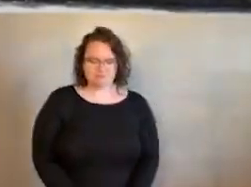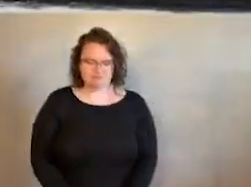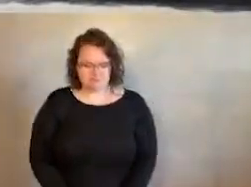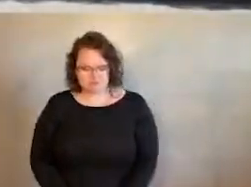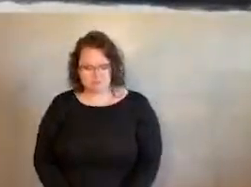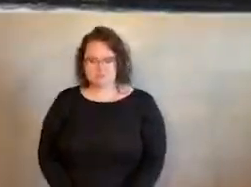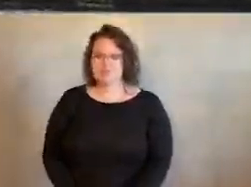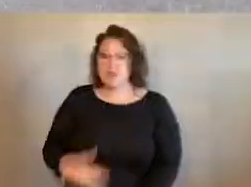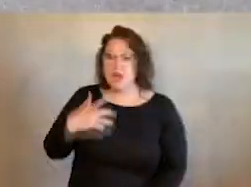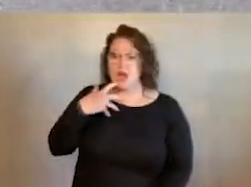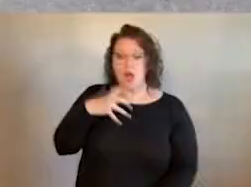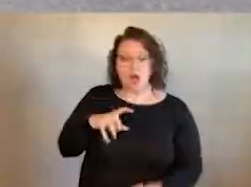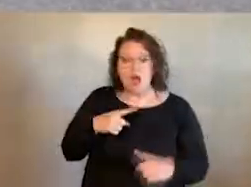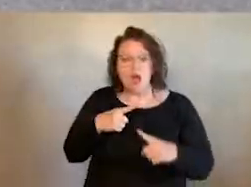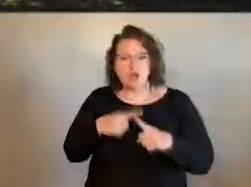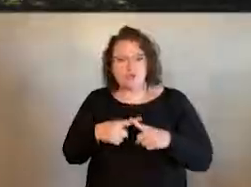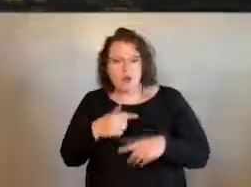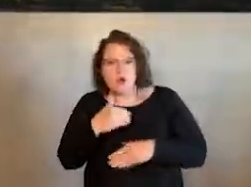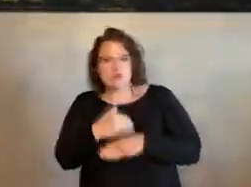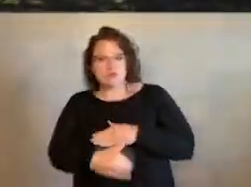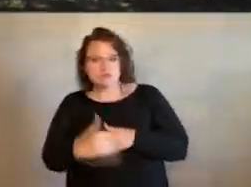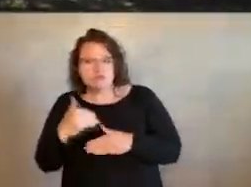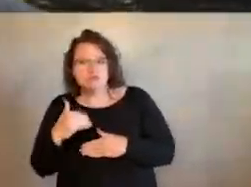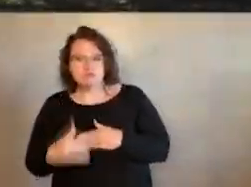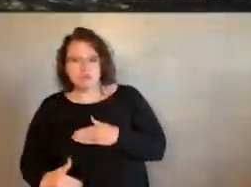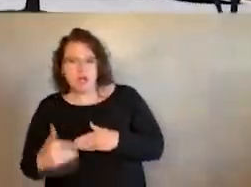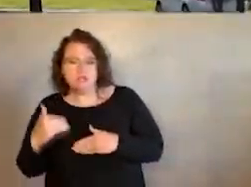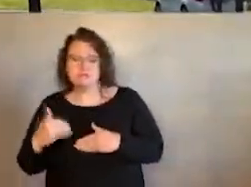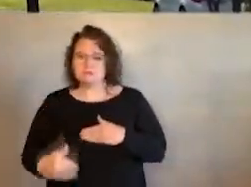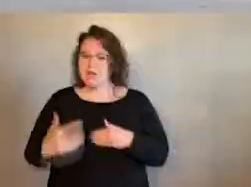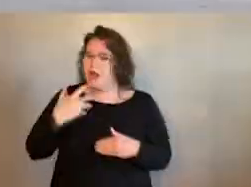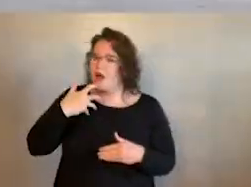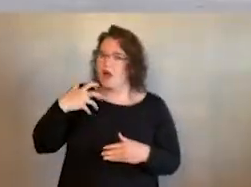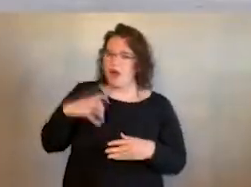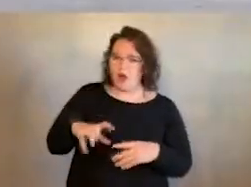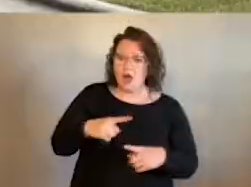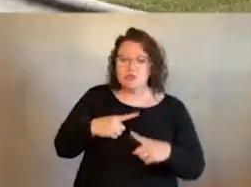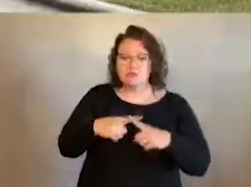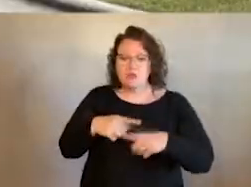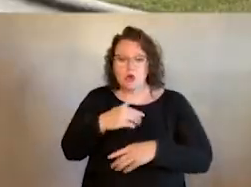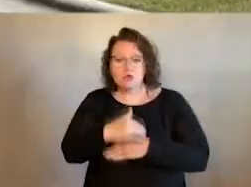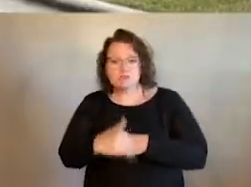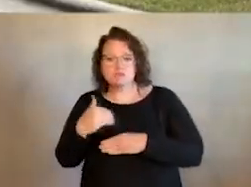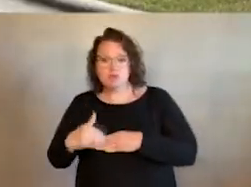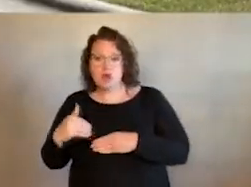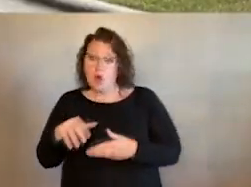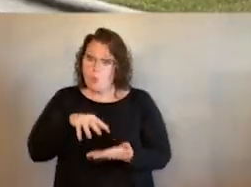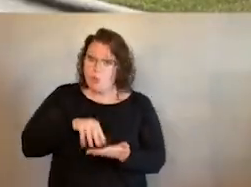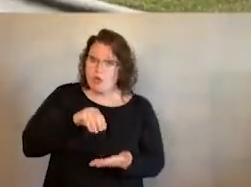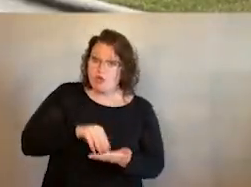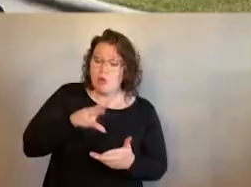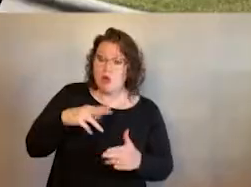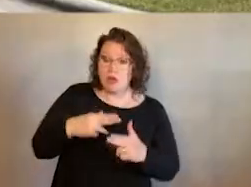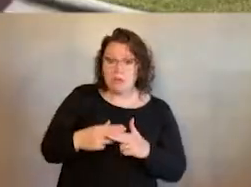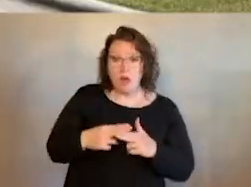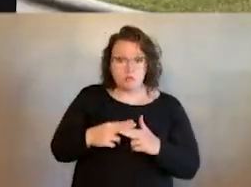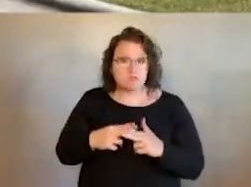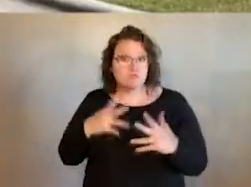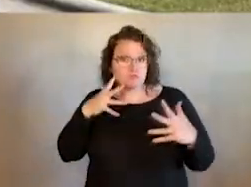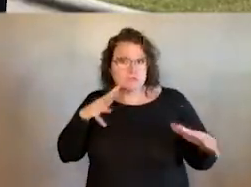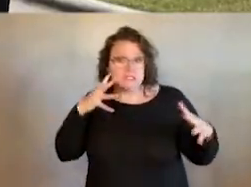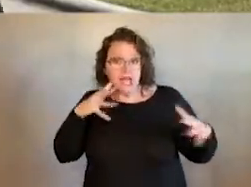Hot cross buns. Hot cross buns. Well, we learned about buns and we learned about